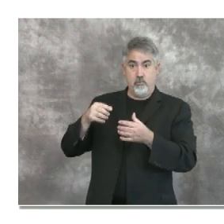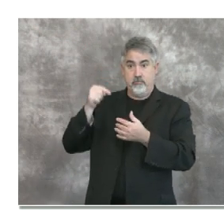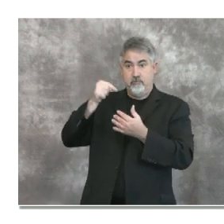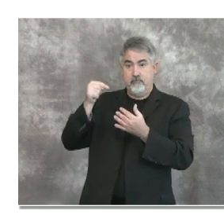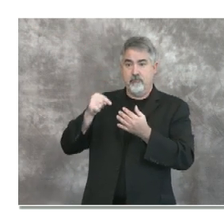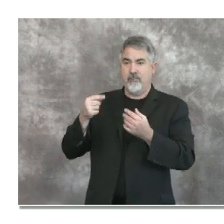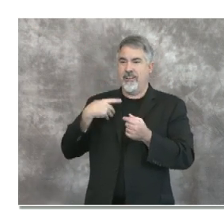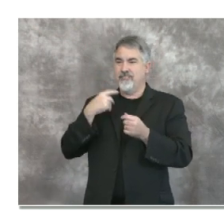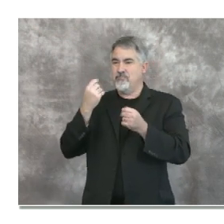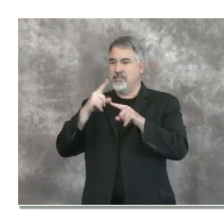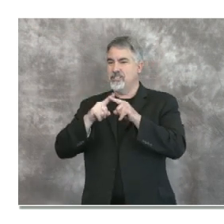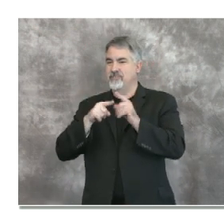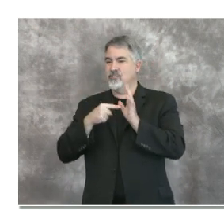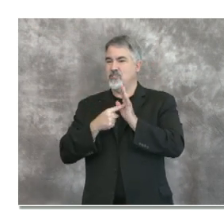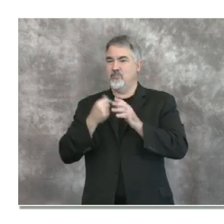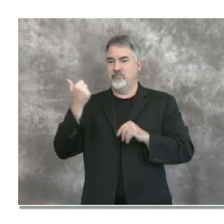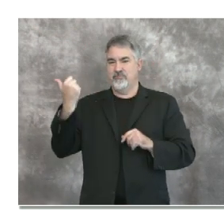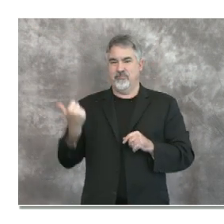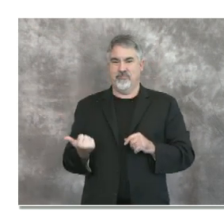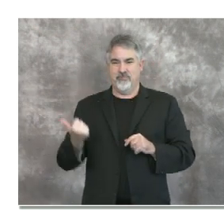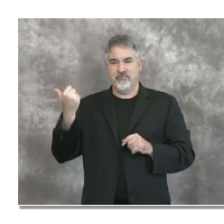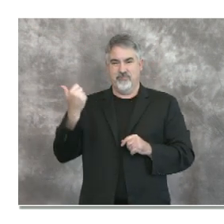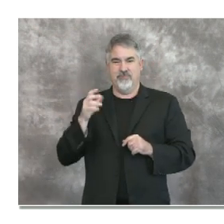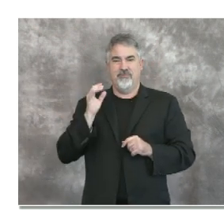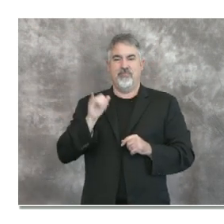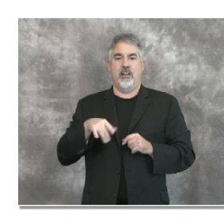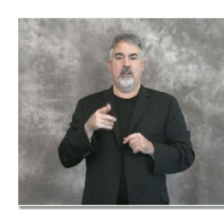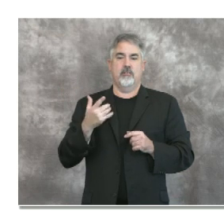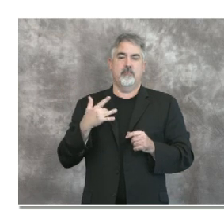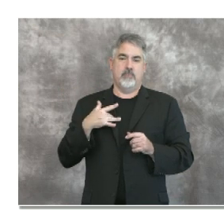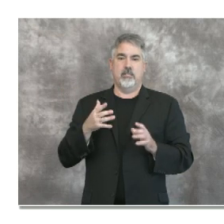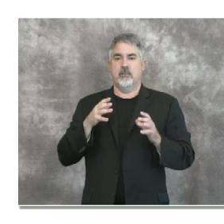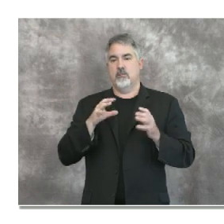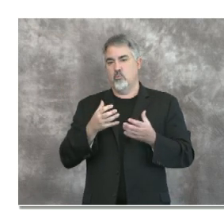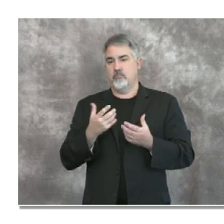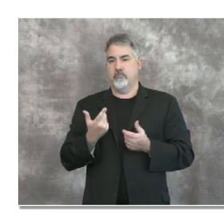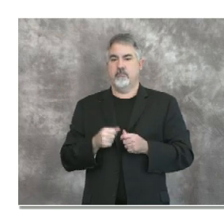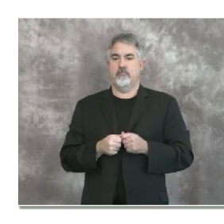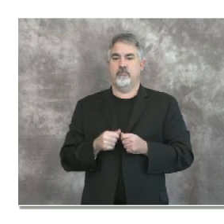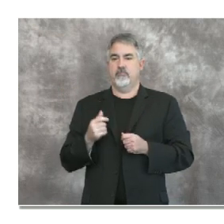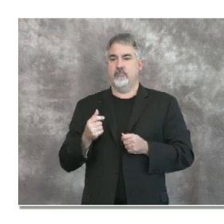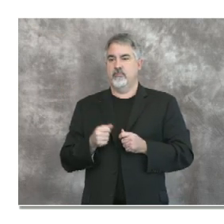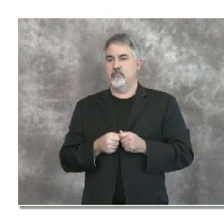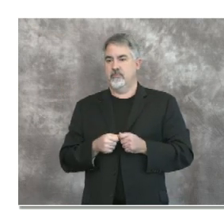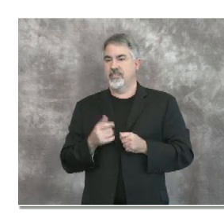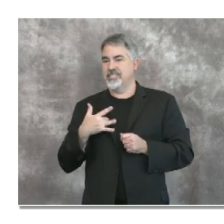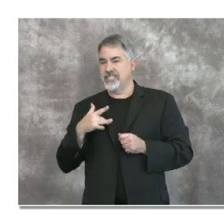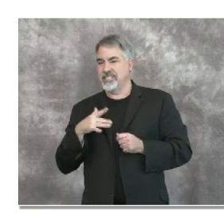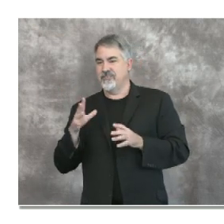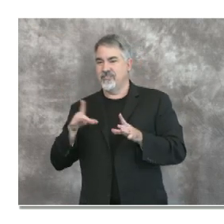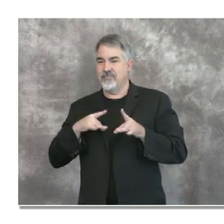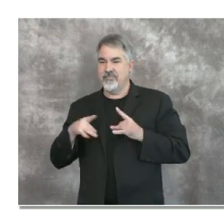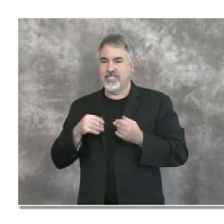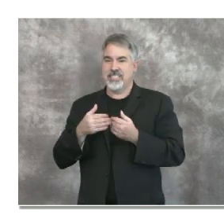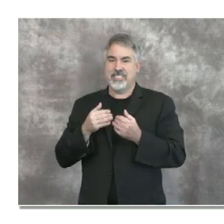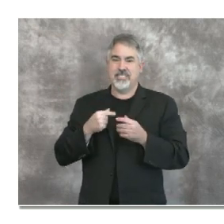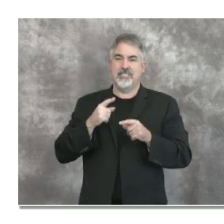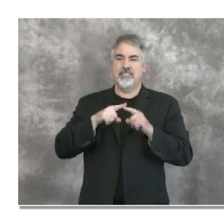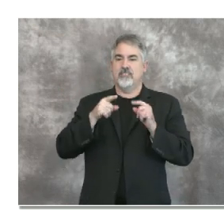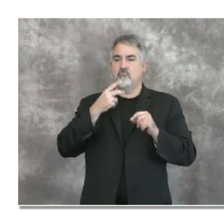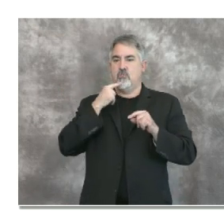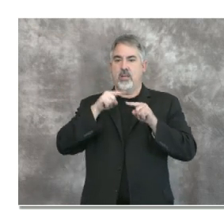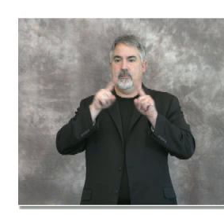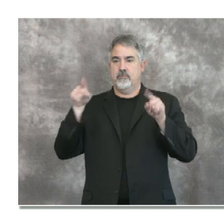various groups. There are many groups here that I think basically much of San Diego